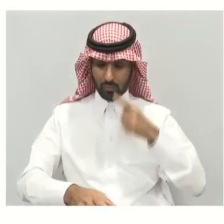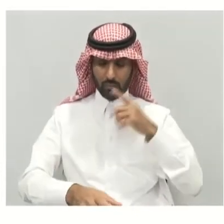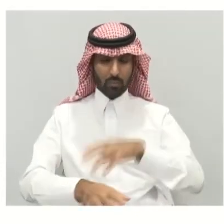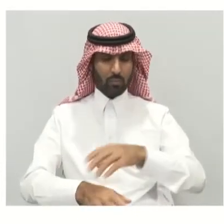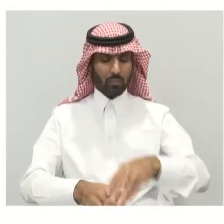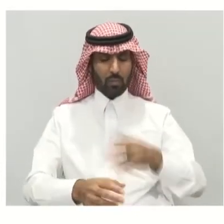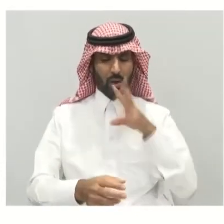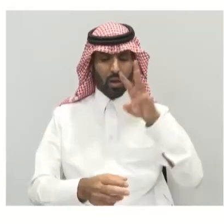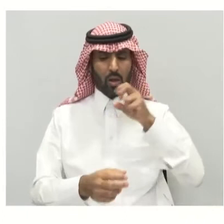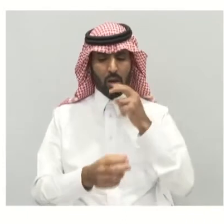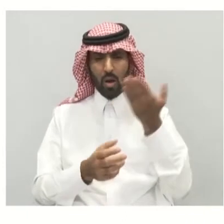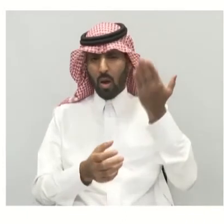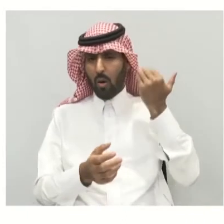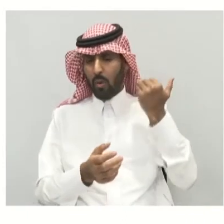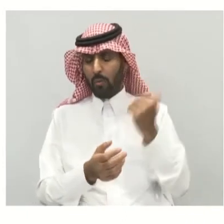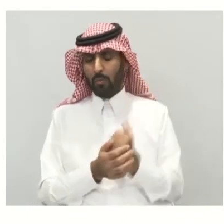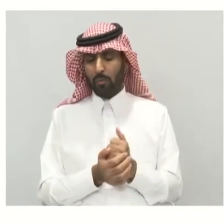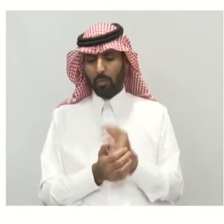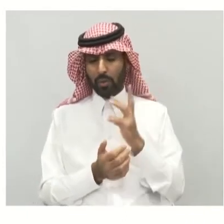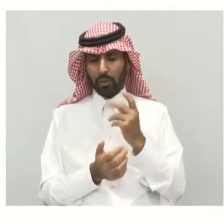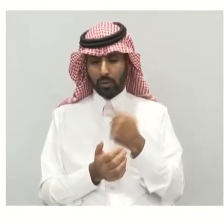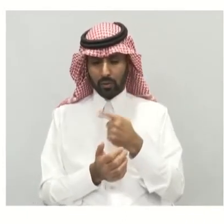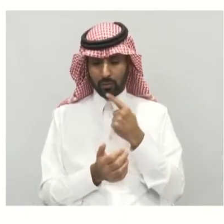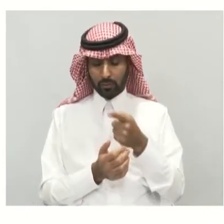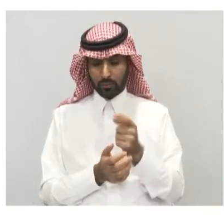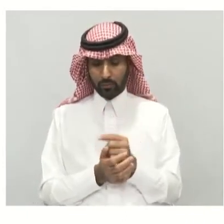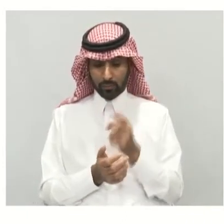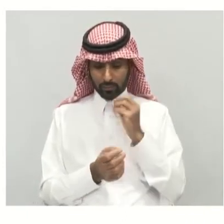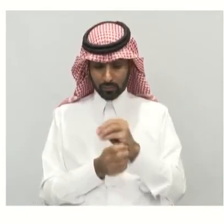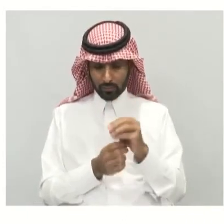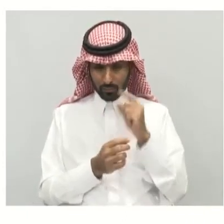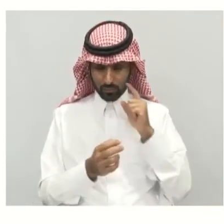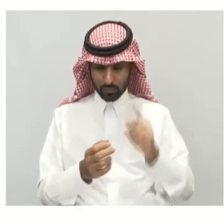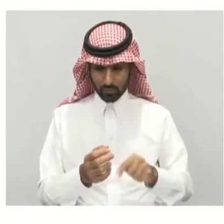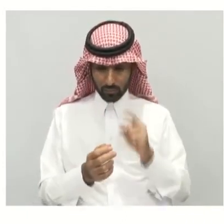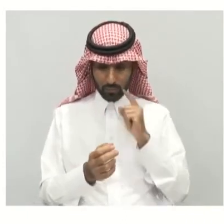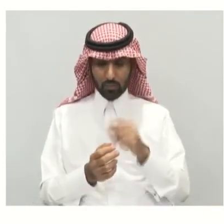than 30 years. For more information, click here,